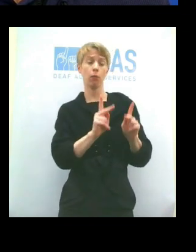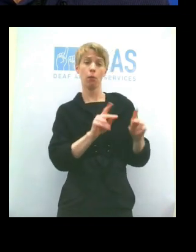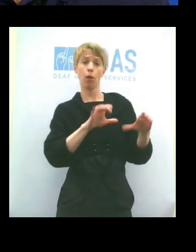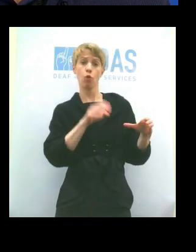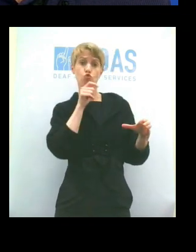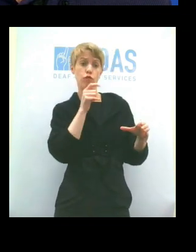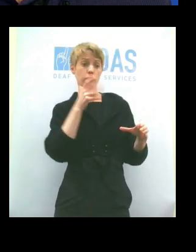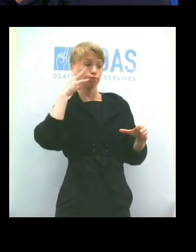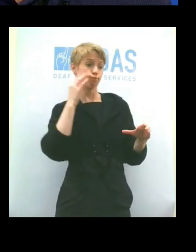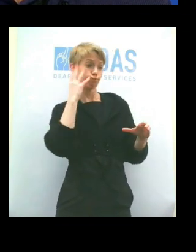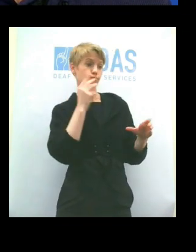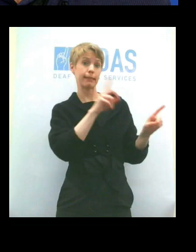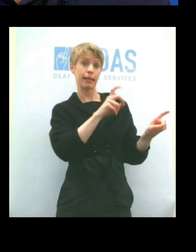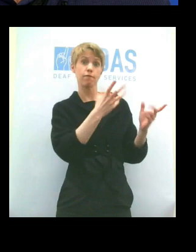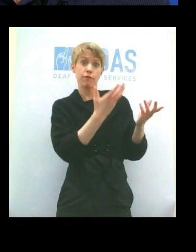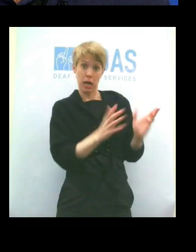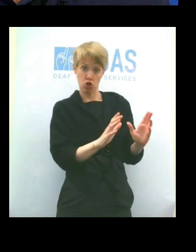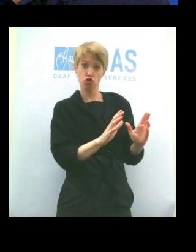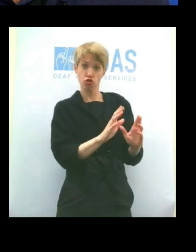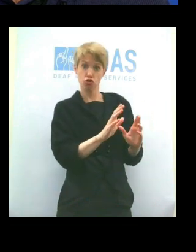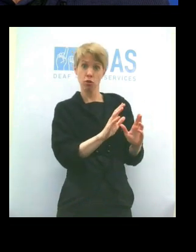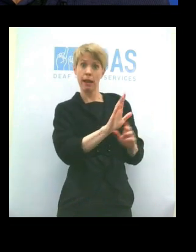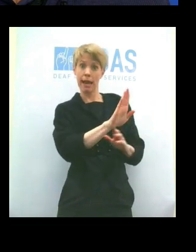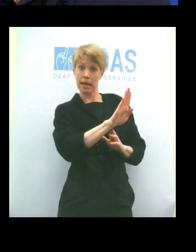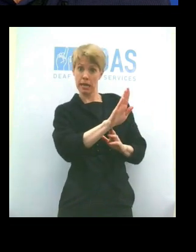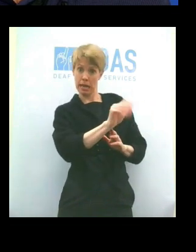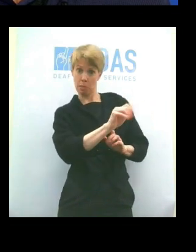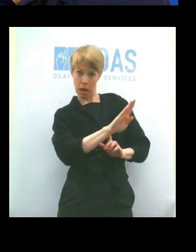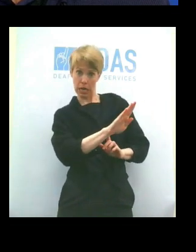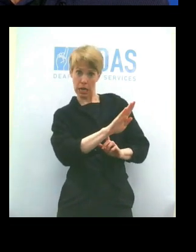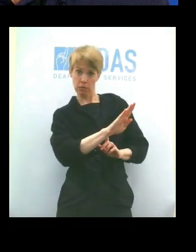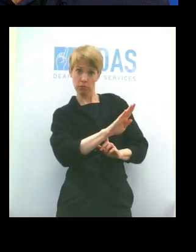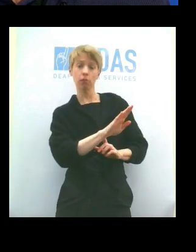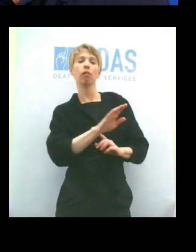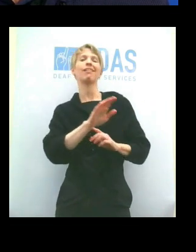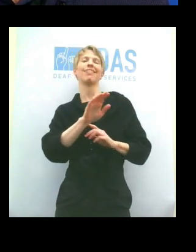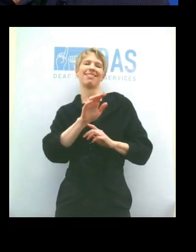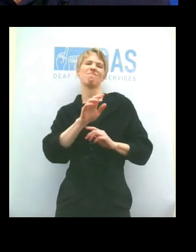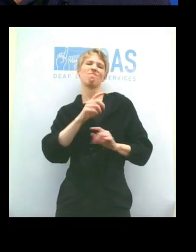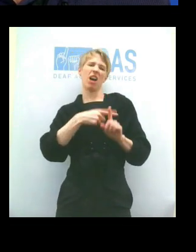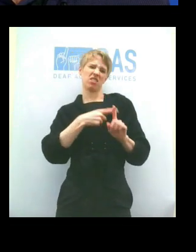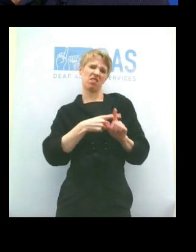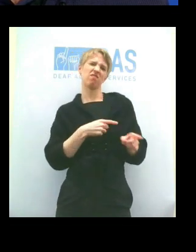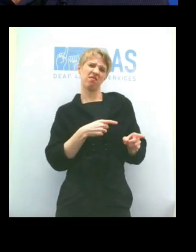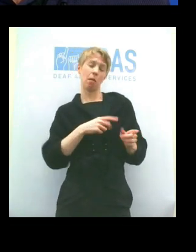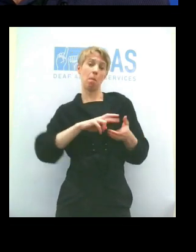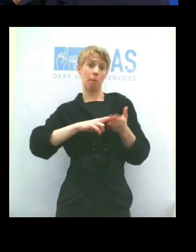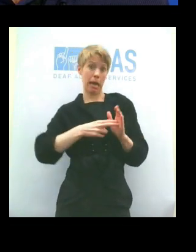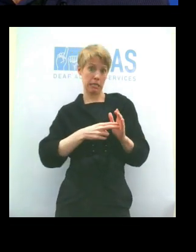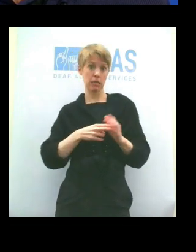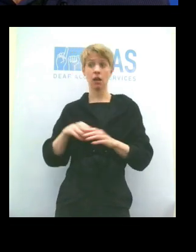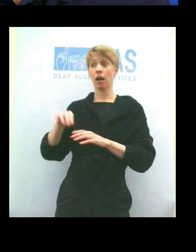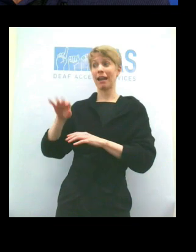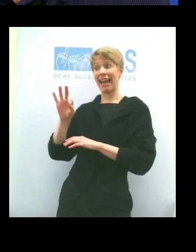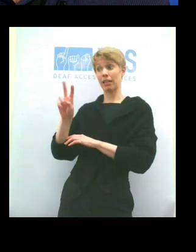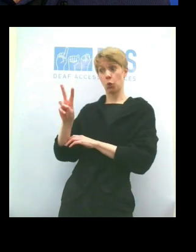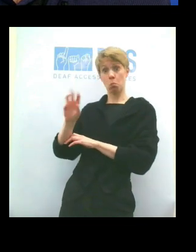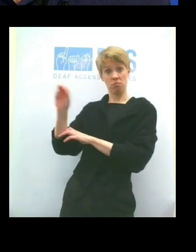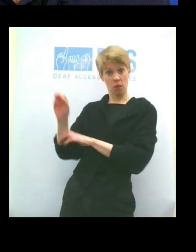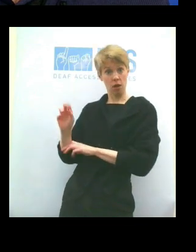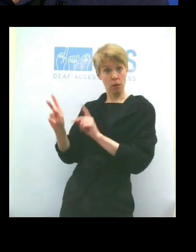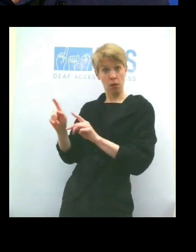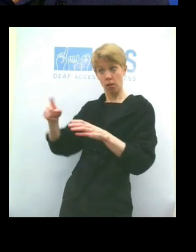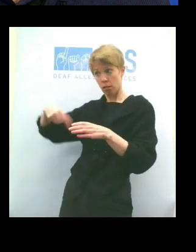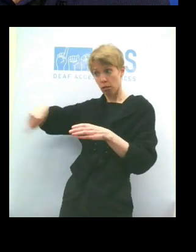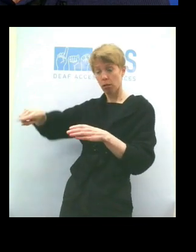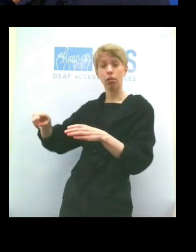who've tested for antibodies have tested positive. I think we all know that means. That means 92% of residents in Erie County, on